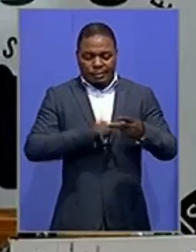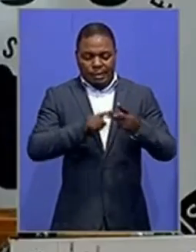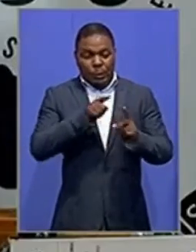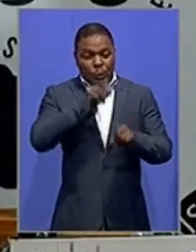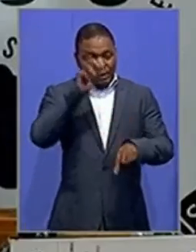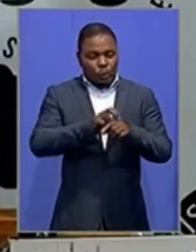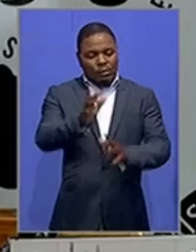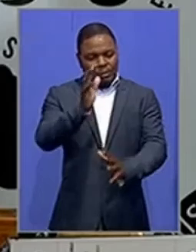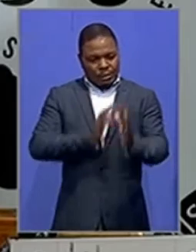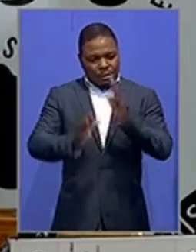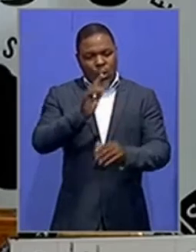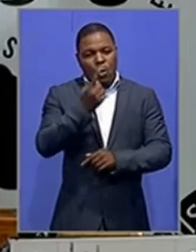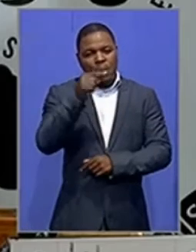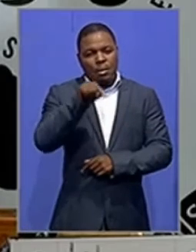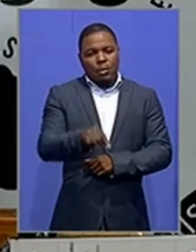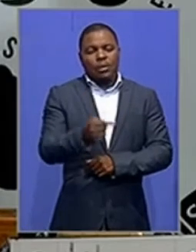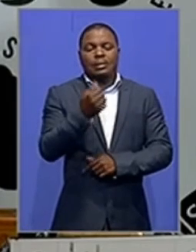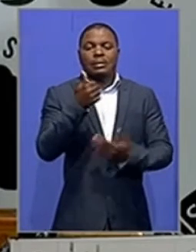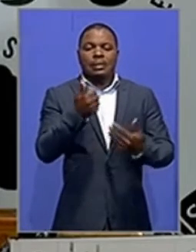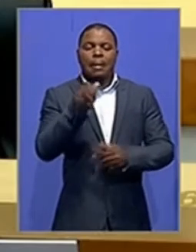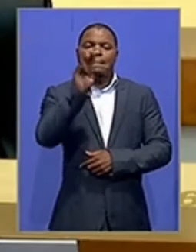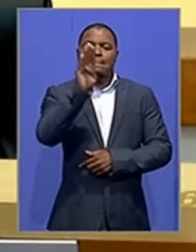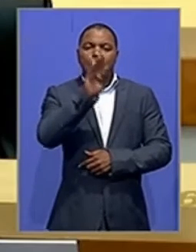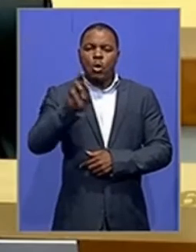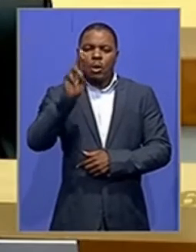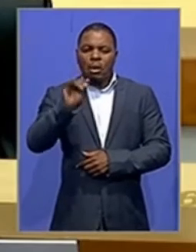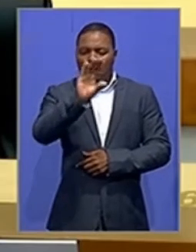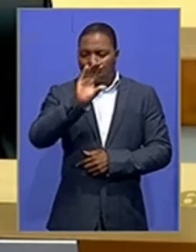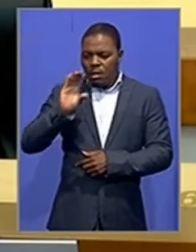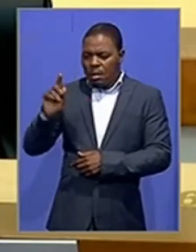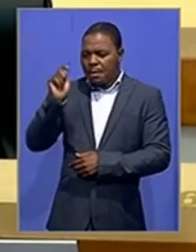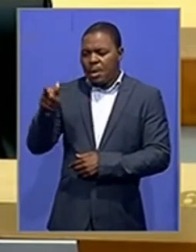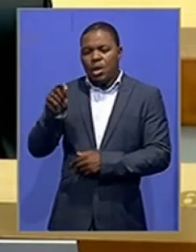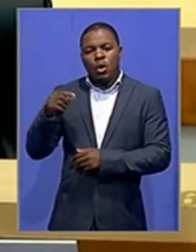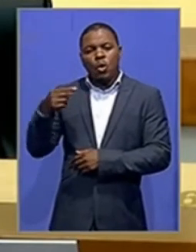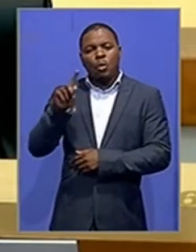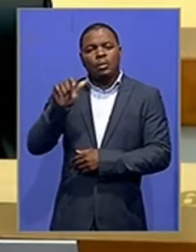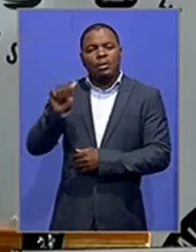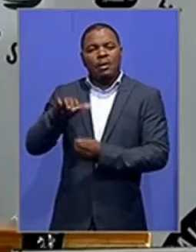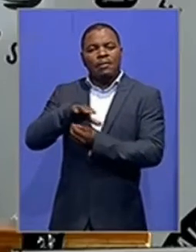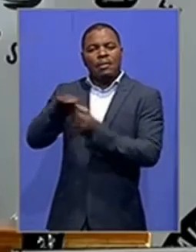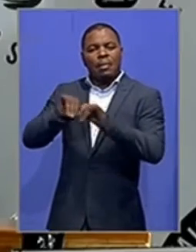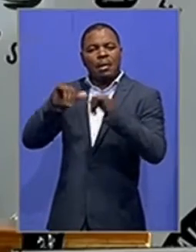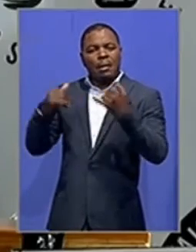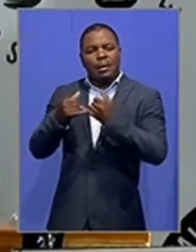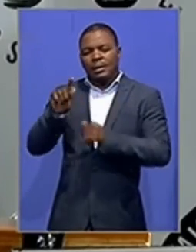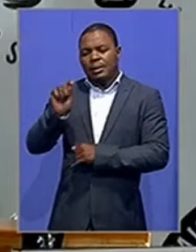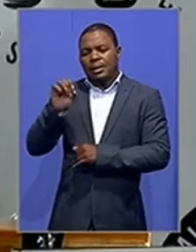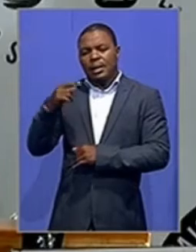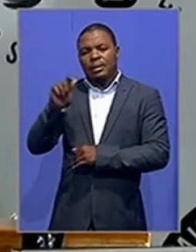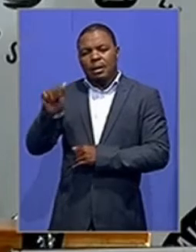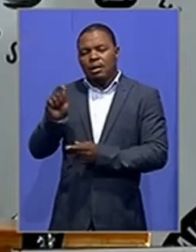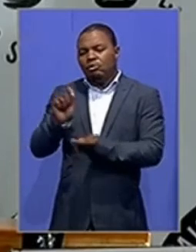goreng diranta di le bilione phegelwana thataro tseo di duetseng setlamo sa Gupta sa Targeta di ne tsa fetolela go